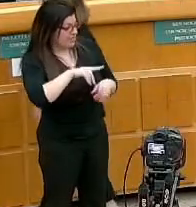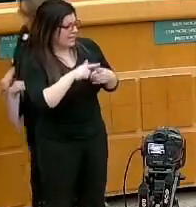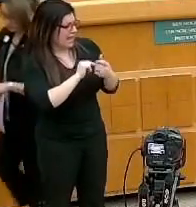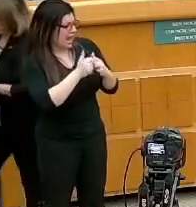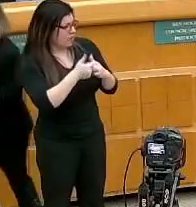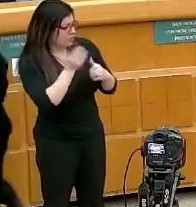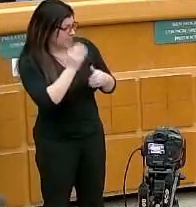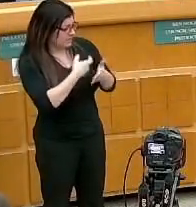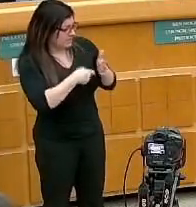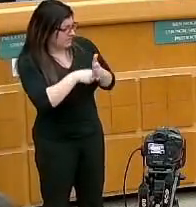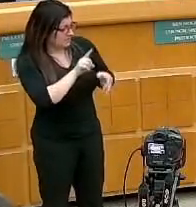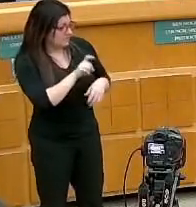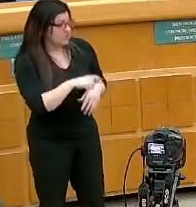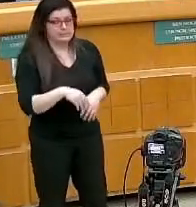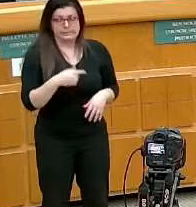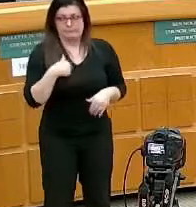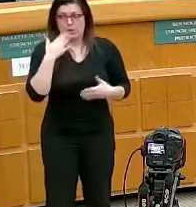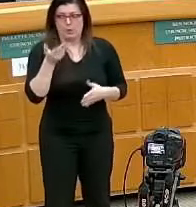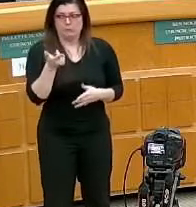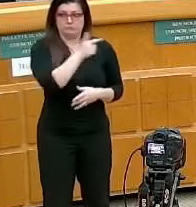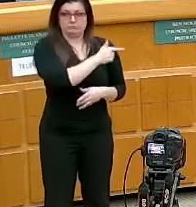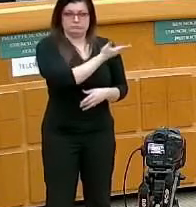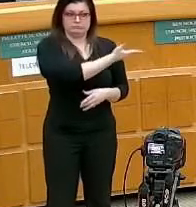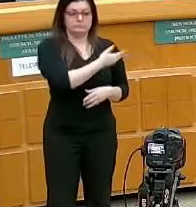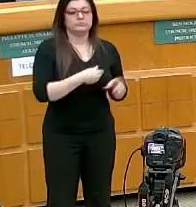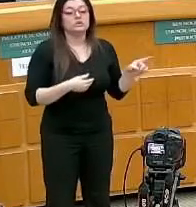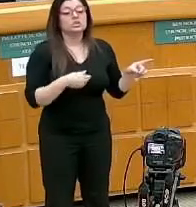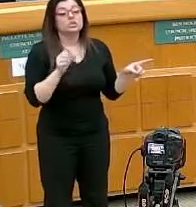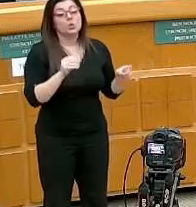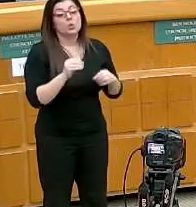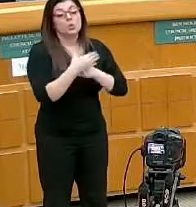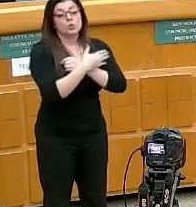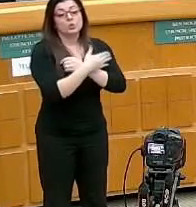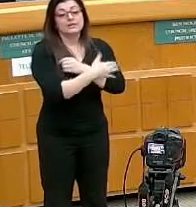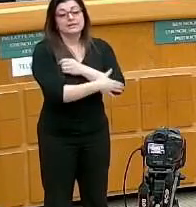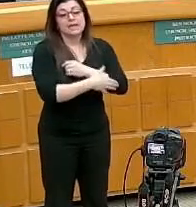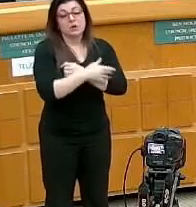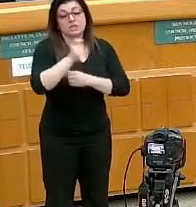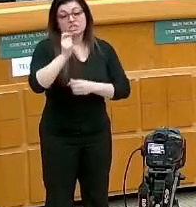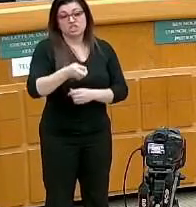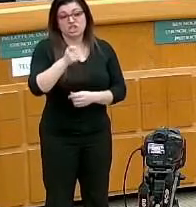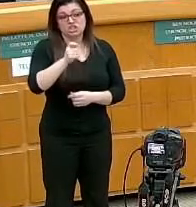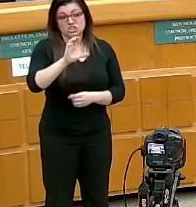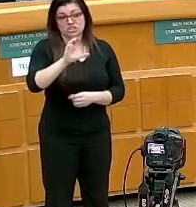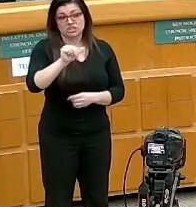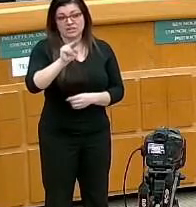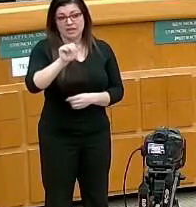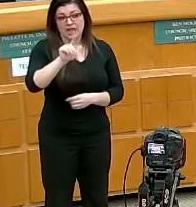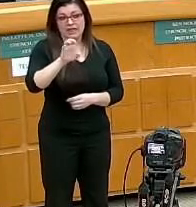So County Judge Barbara Canales is the lead on that. The county manages the hospital district. So